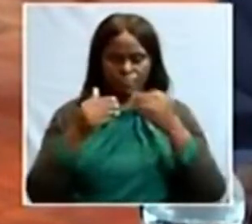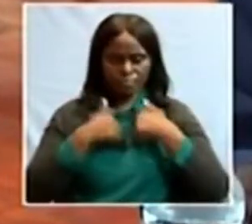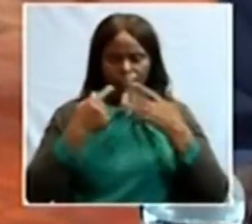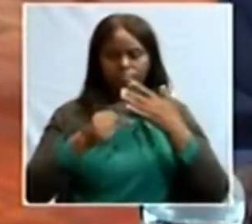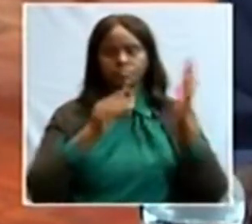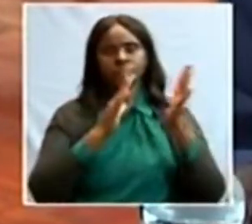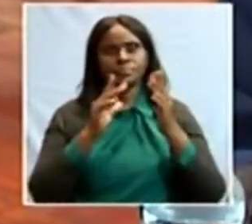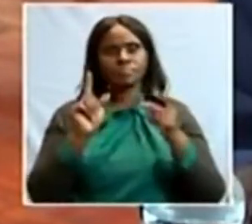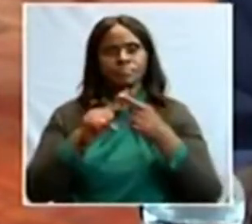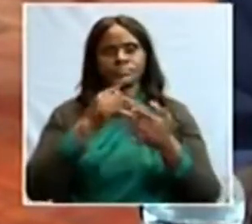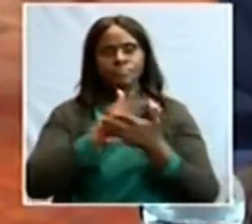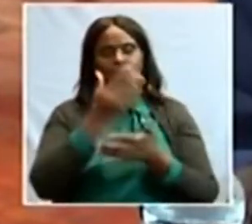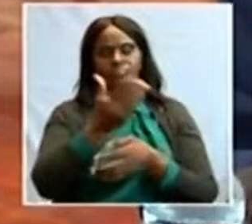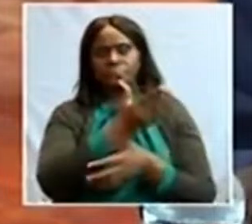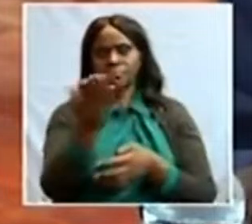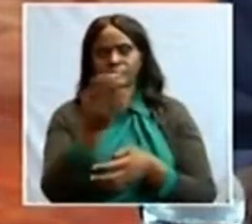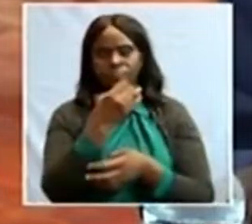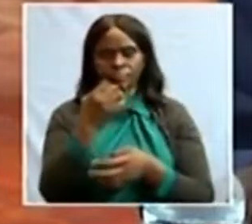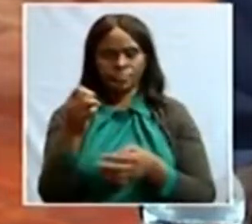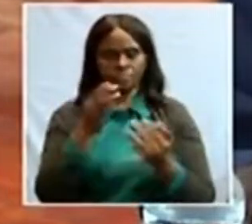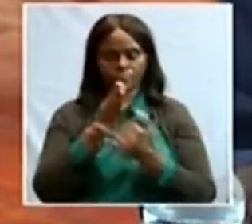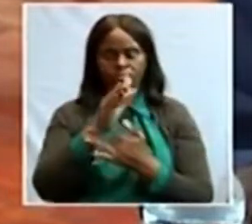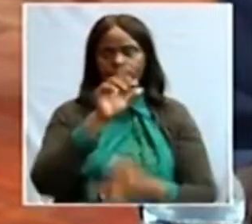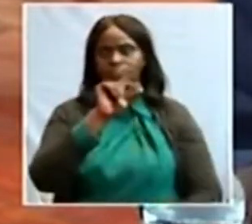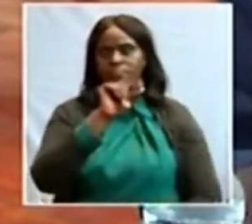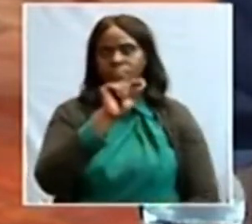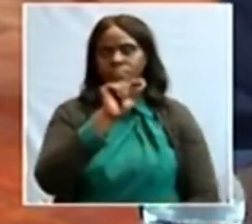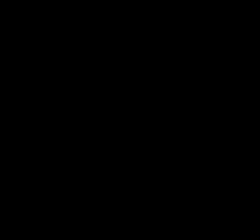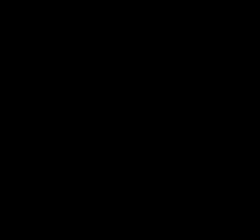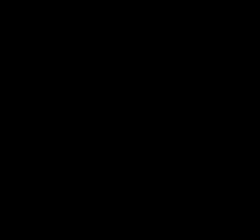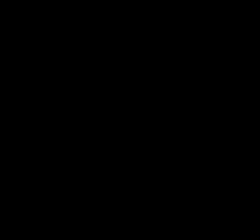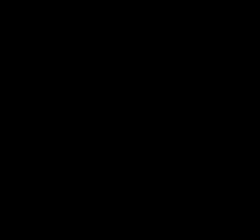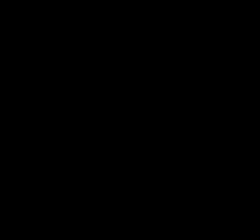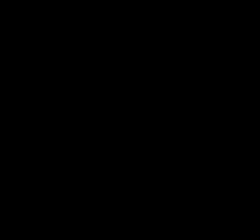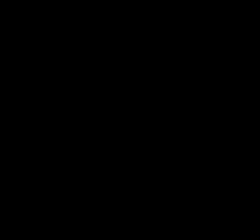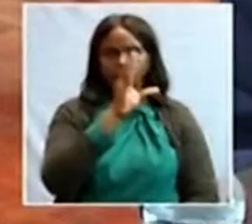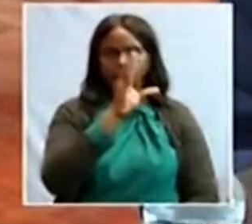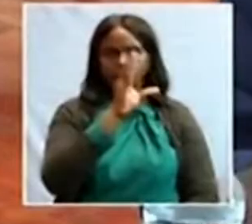plans to procure these equipments through 2026 constituent development.